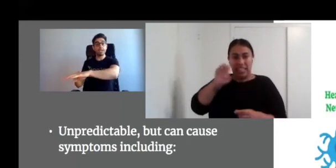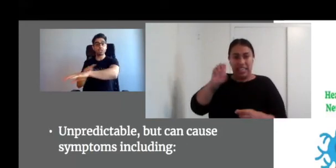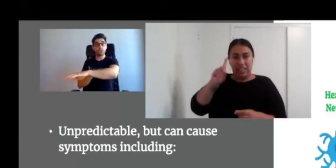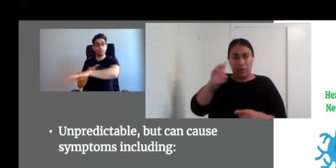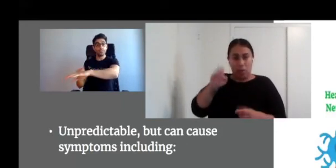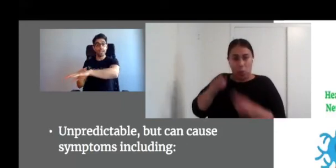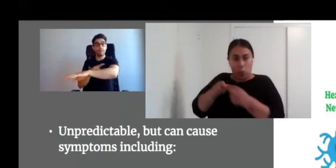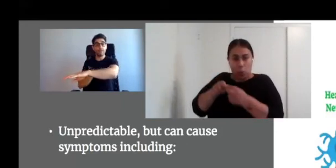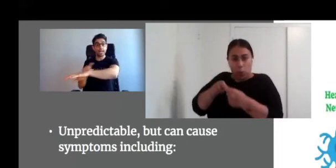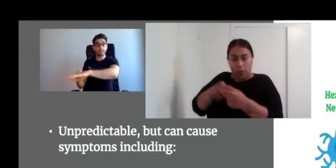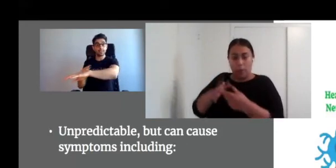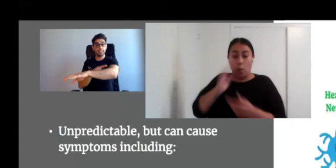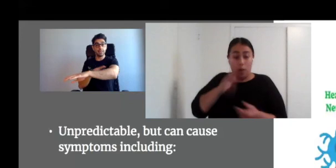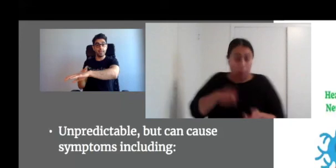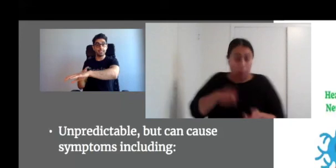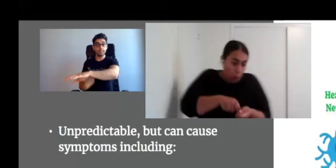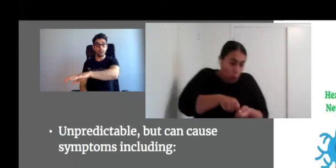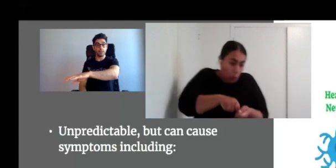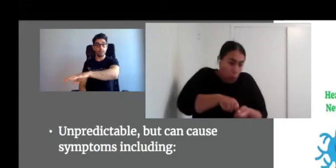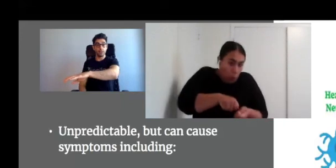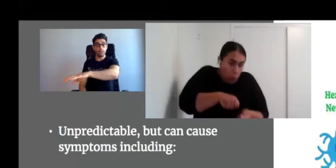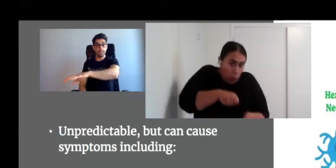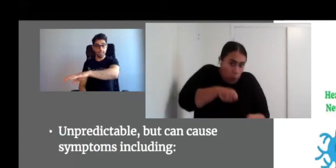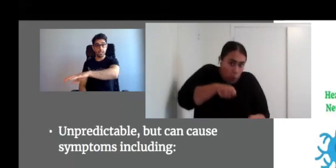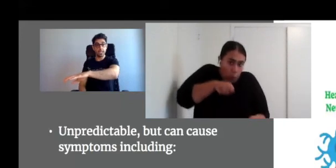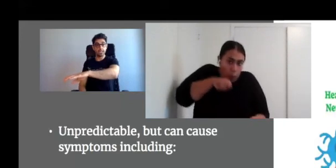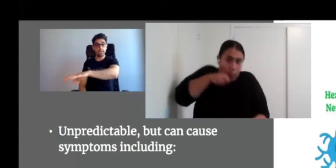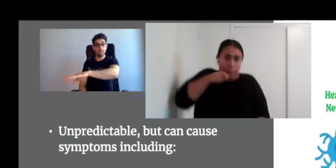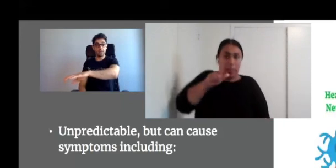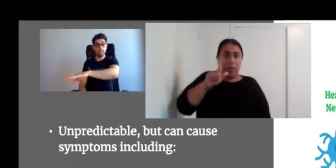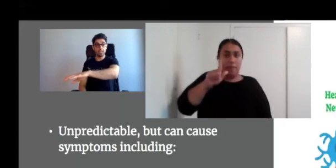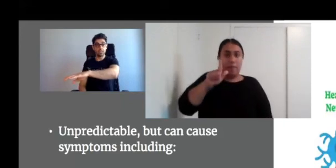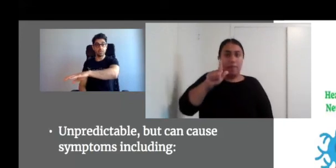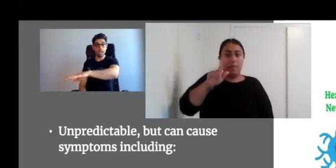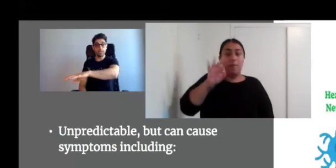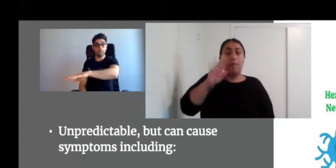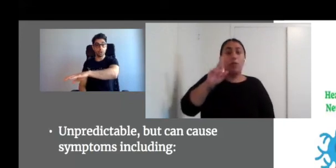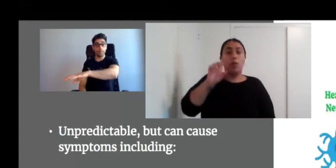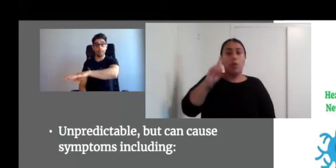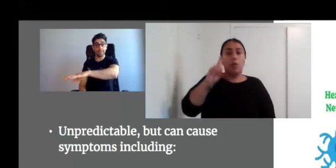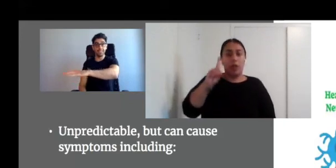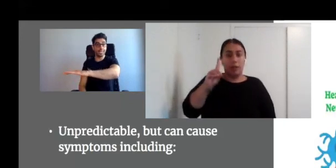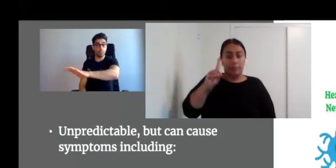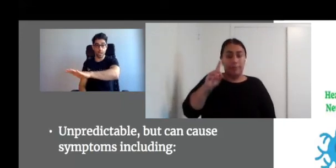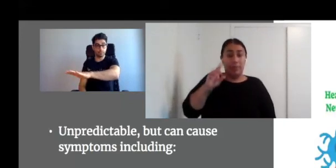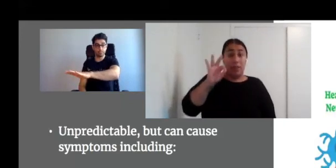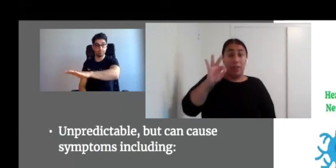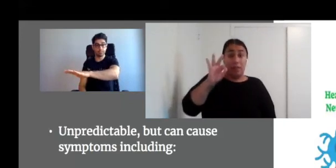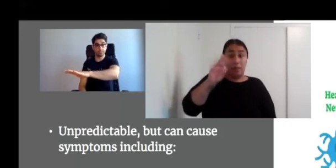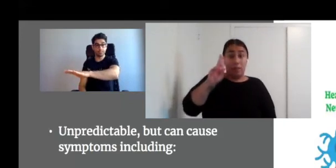will measure how fast it makes it there. And they can again tell if the myelin sheath has been damaged or compromised in any